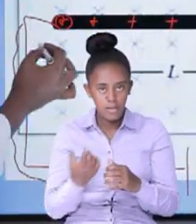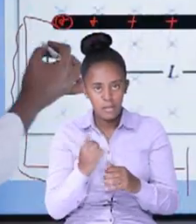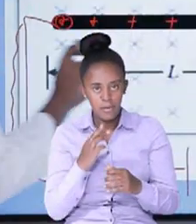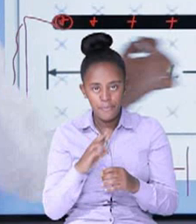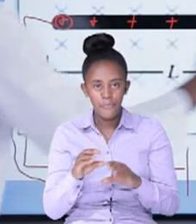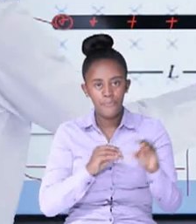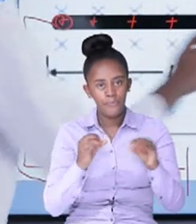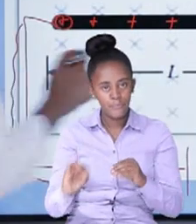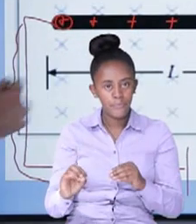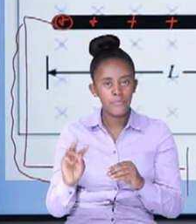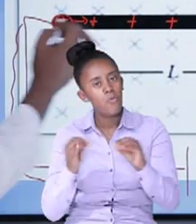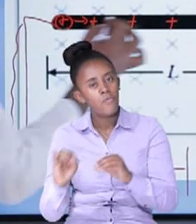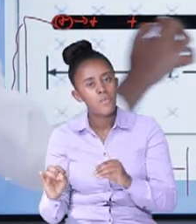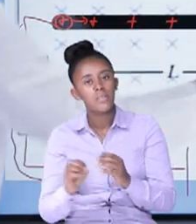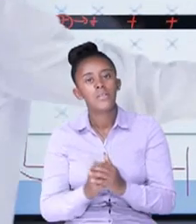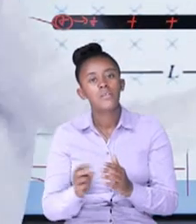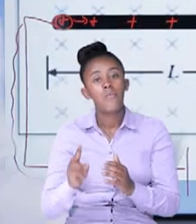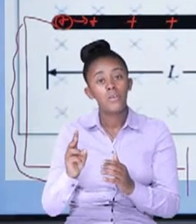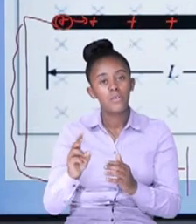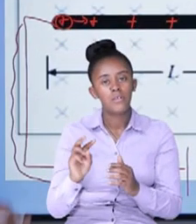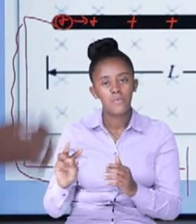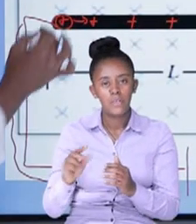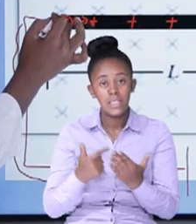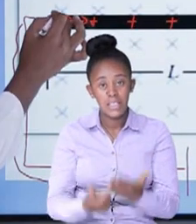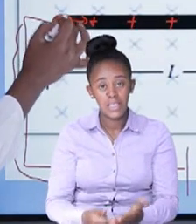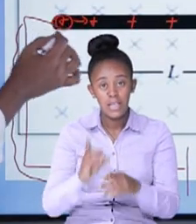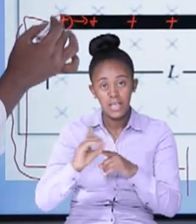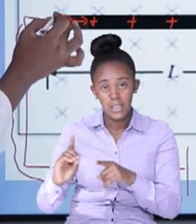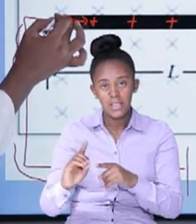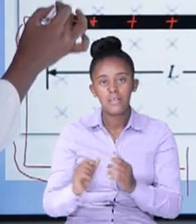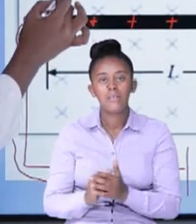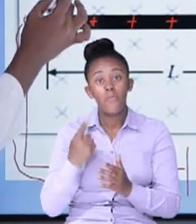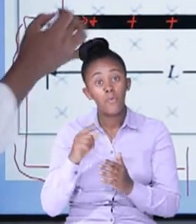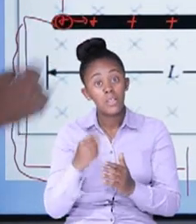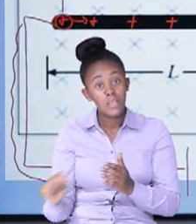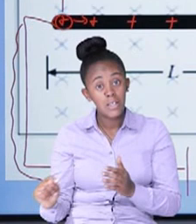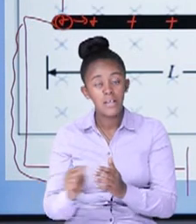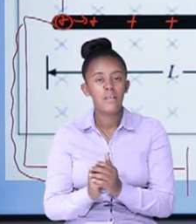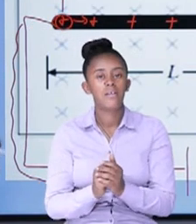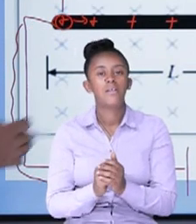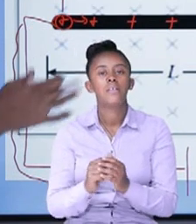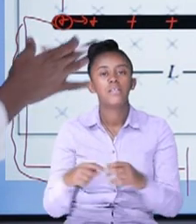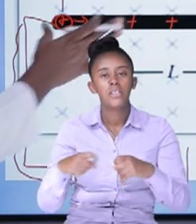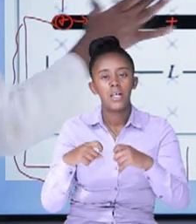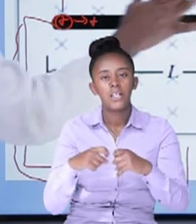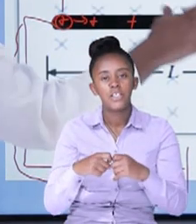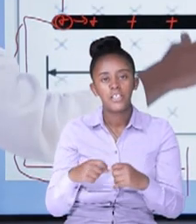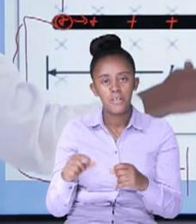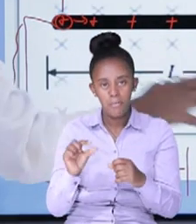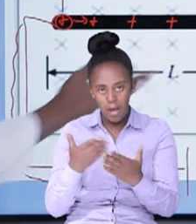moving with a velocity v in this direction, So the force exerted on each charged